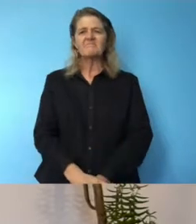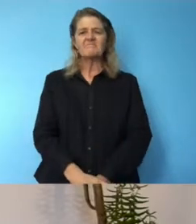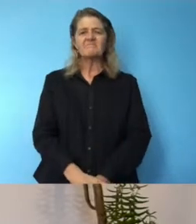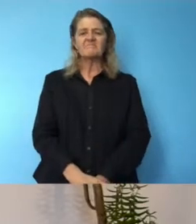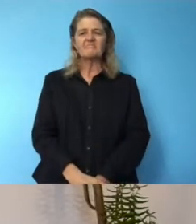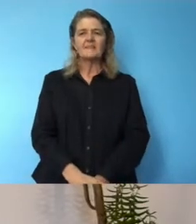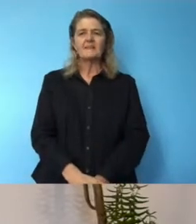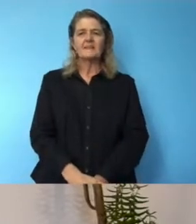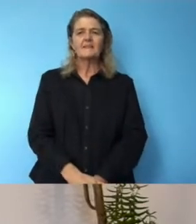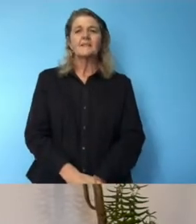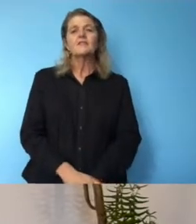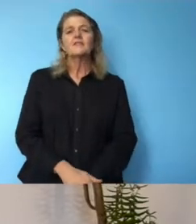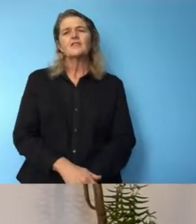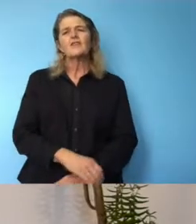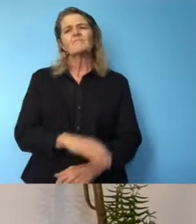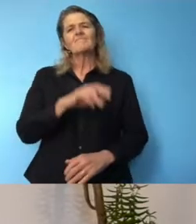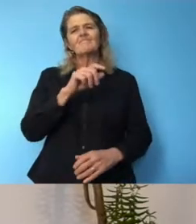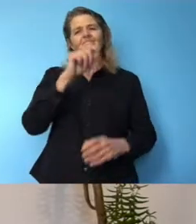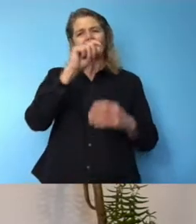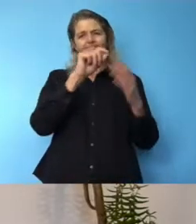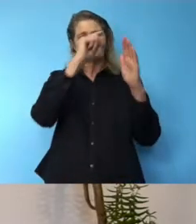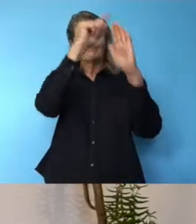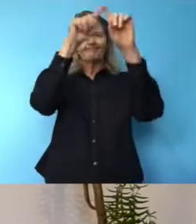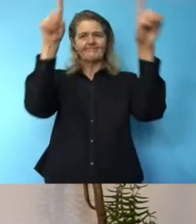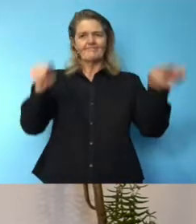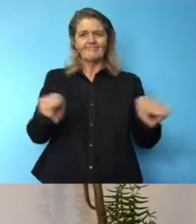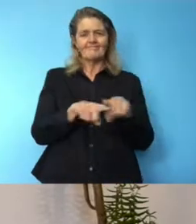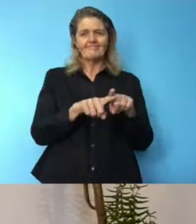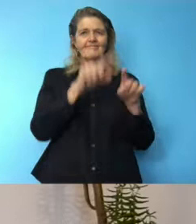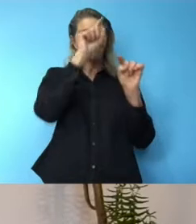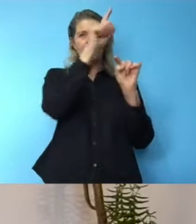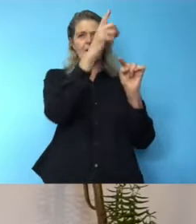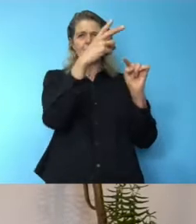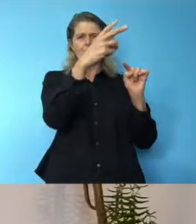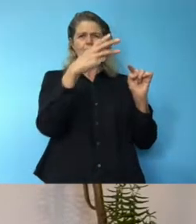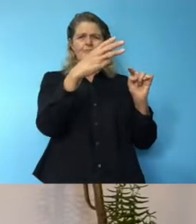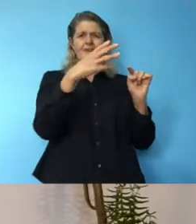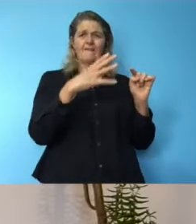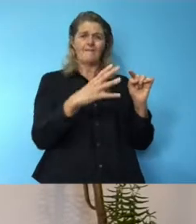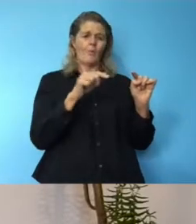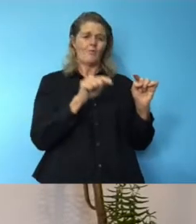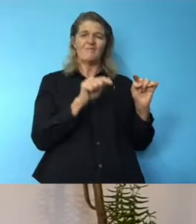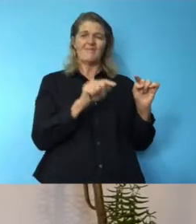and again down to our lightest light down the bottom.